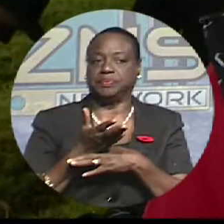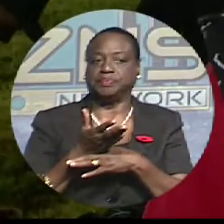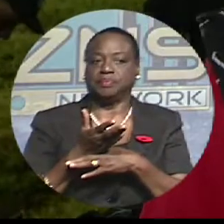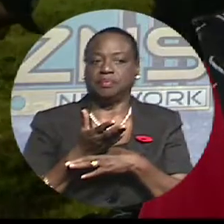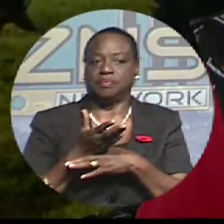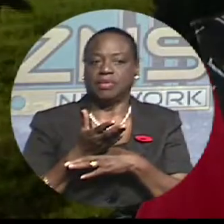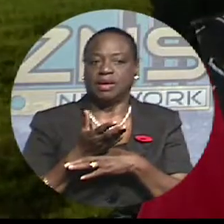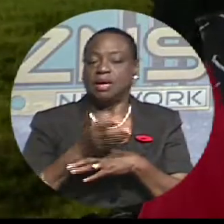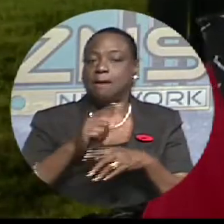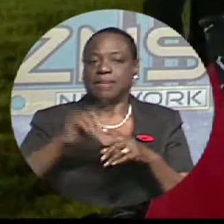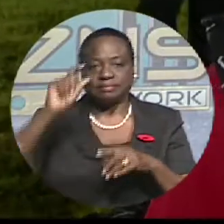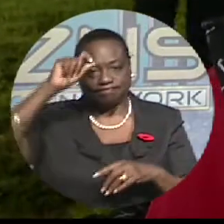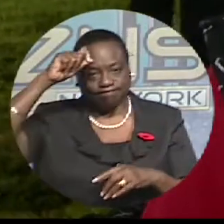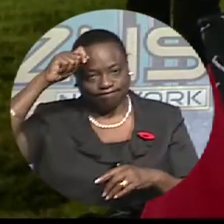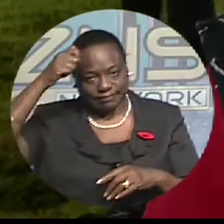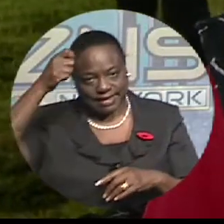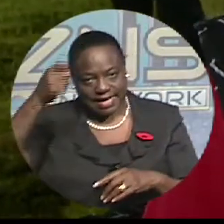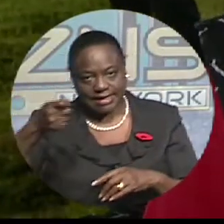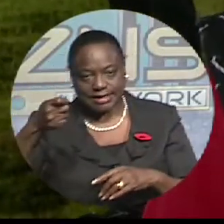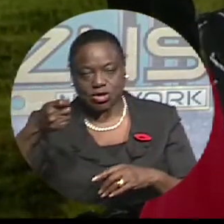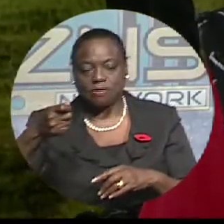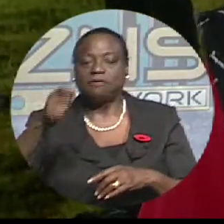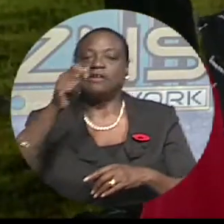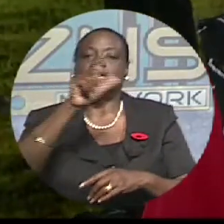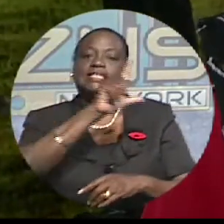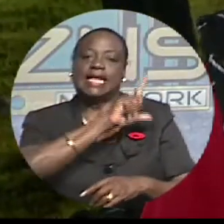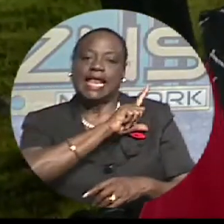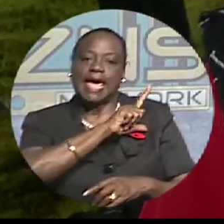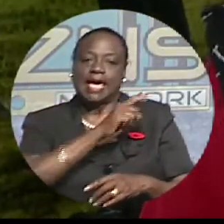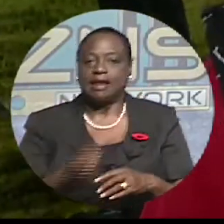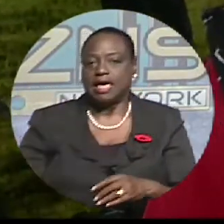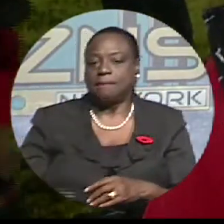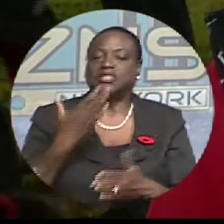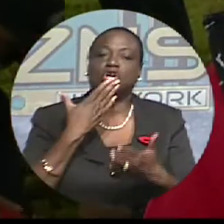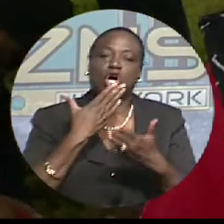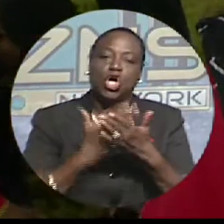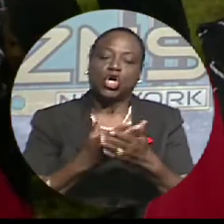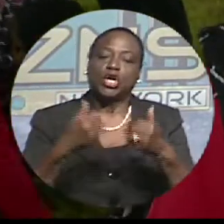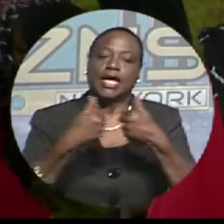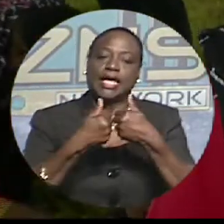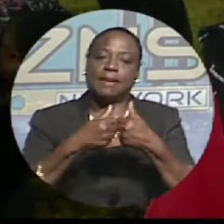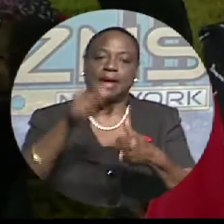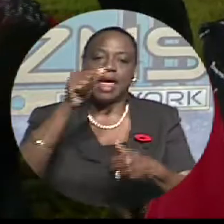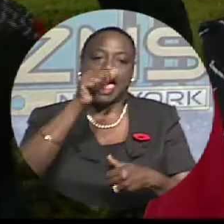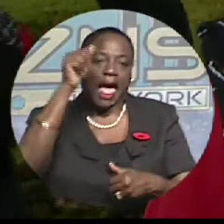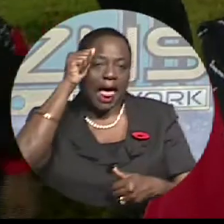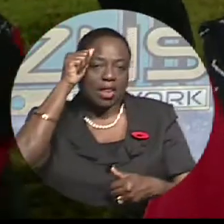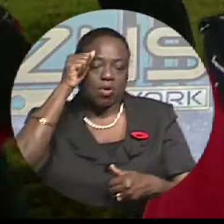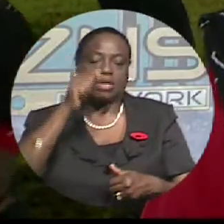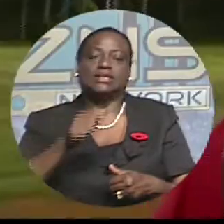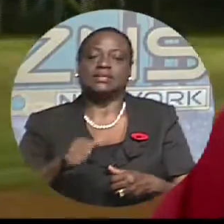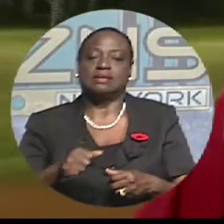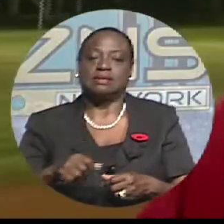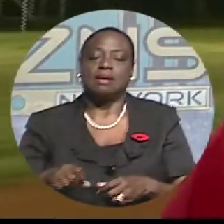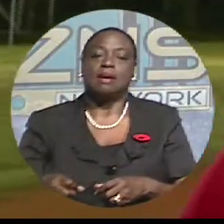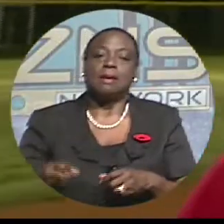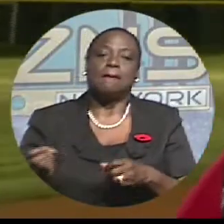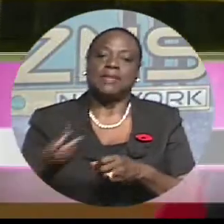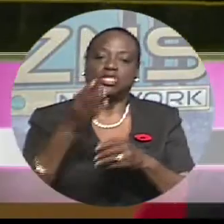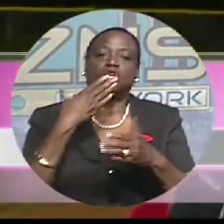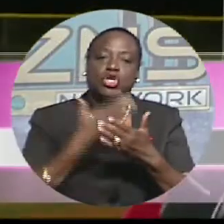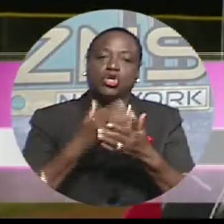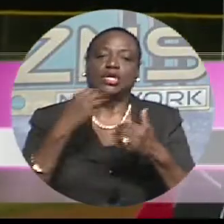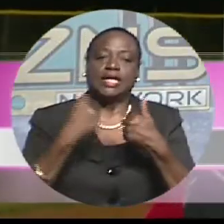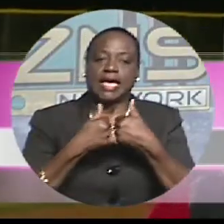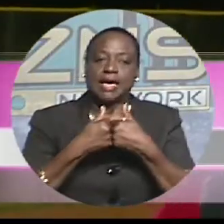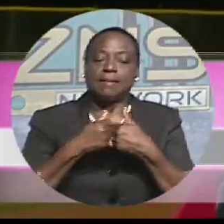but hats off to Lyle. He pitched a real good game. Alcott did too, and tonight Hitman came out on top. I think if I